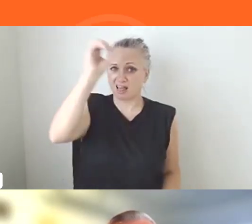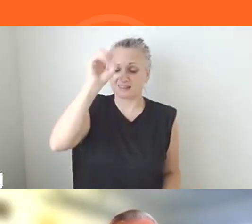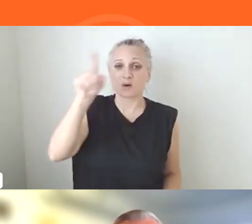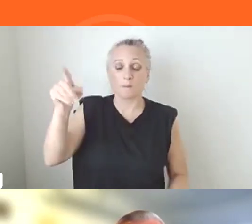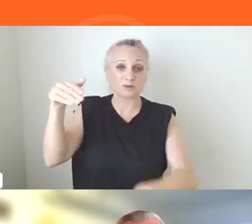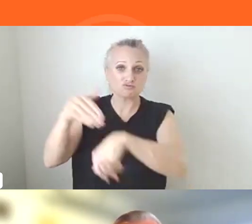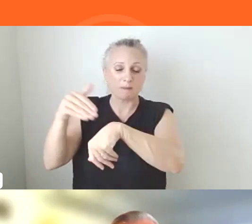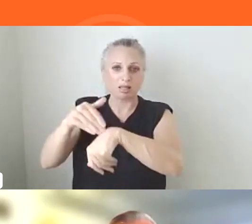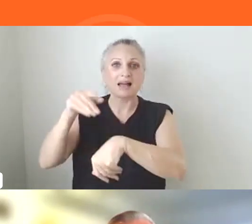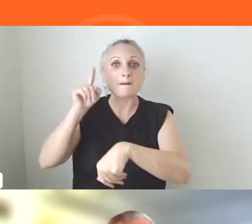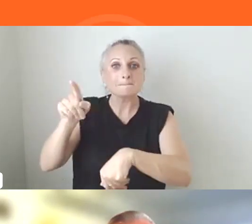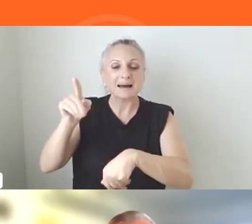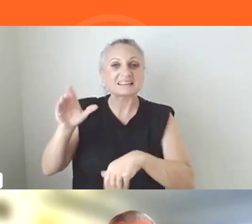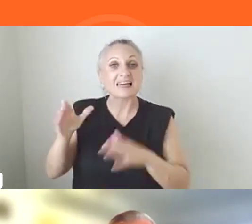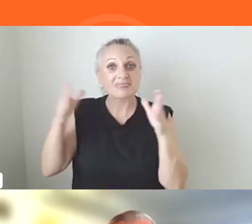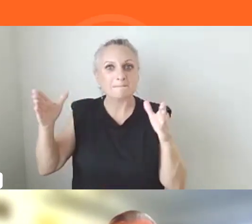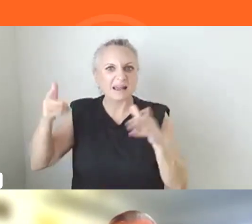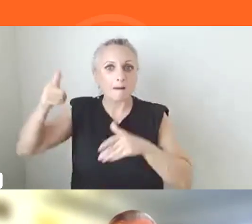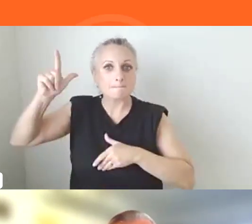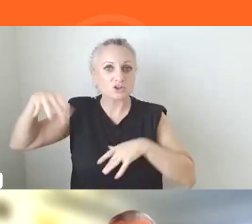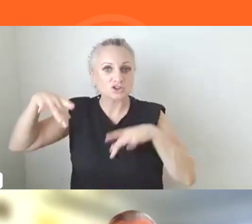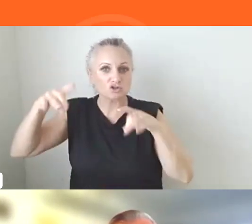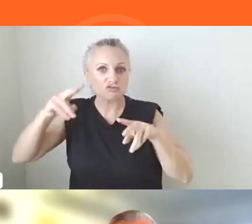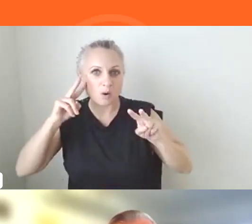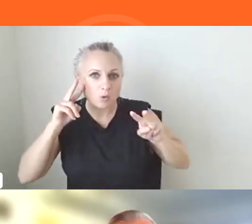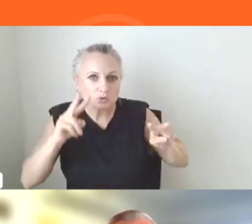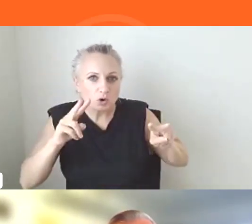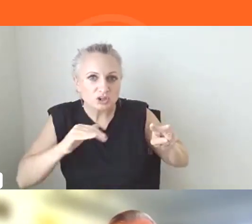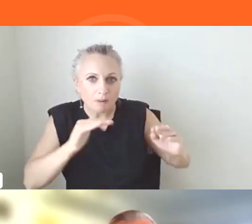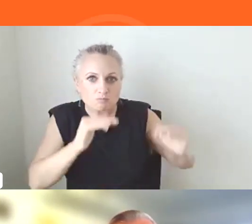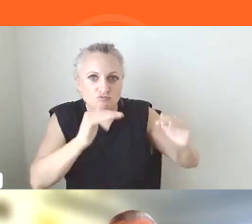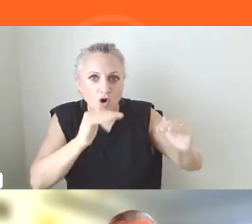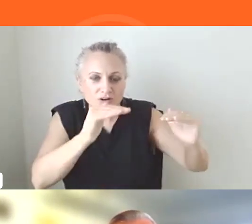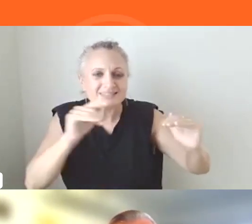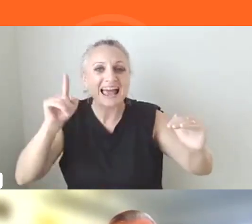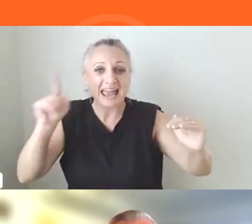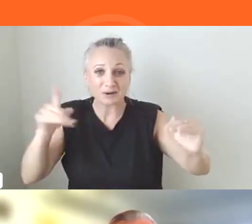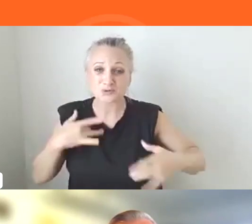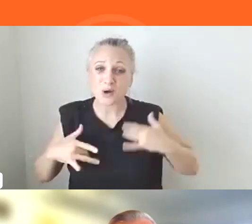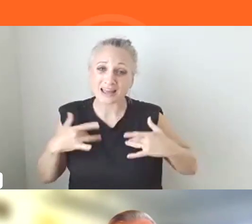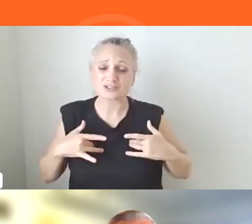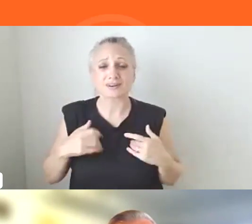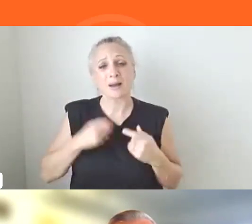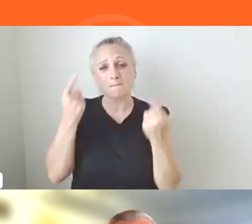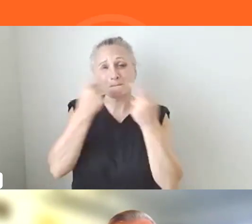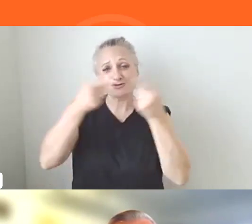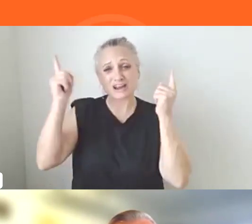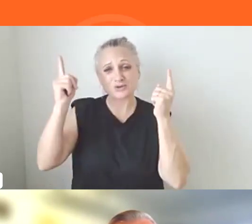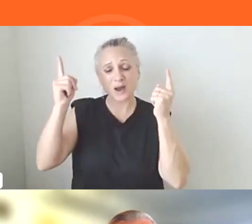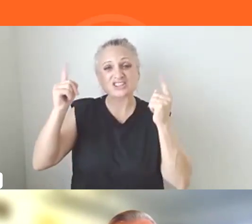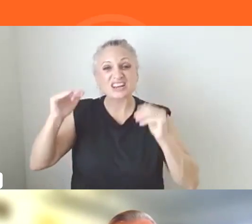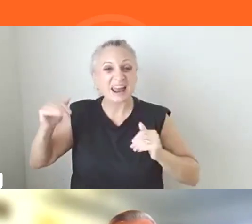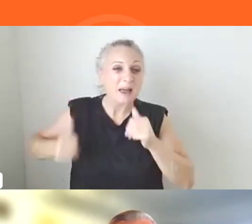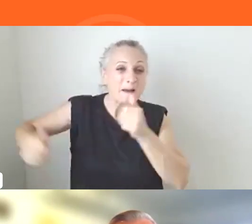Australia was actually watching my progress. He was interested. He watched me all the way through. Came up and shook my hand at the graduation because I ended up with